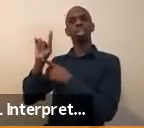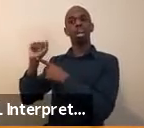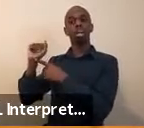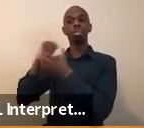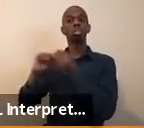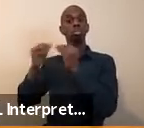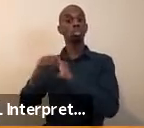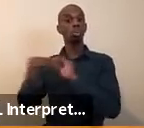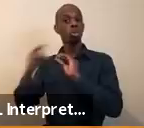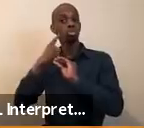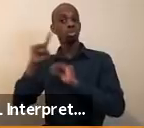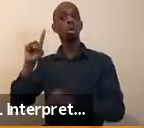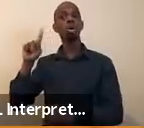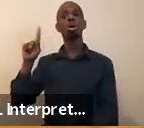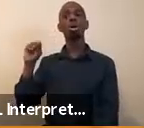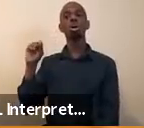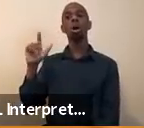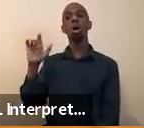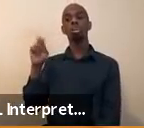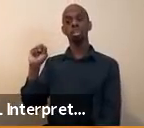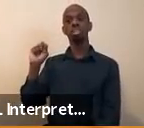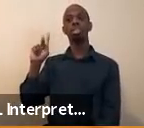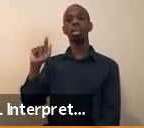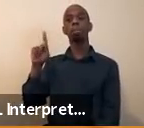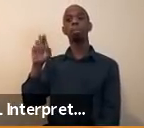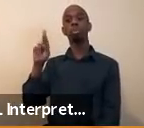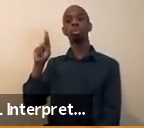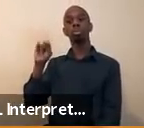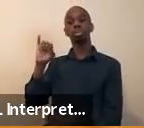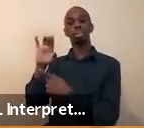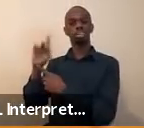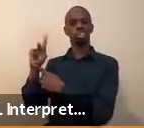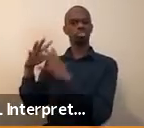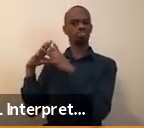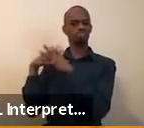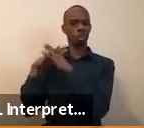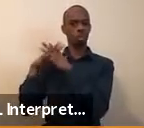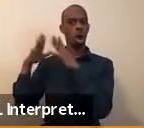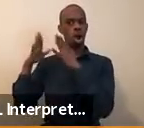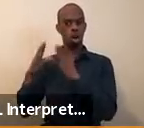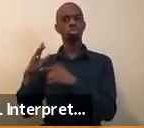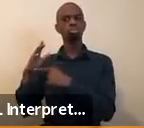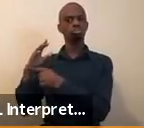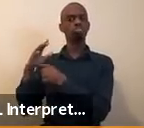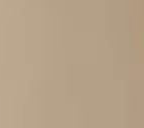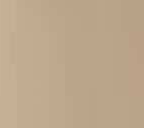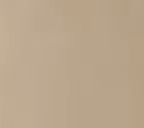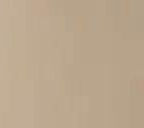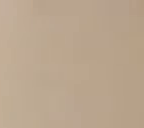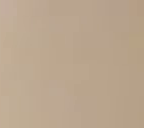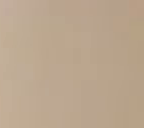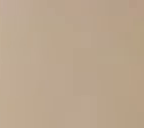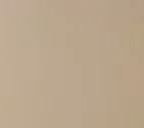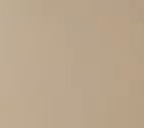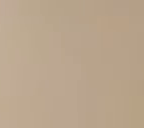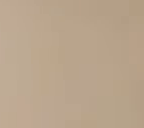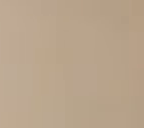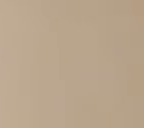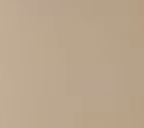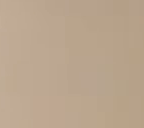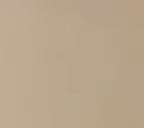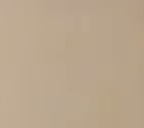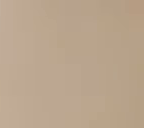for the People series. Again, thank you so much, Tamara, for joining us tonight, and all of you who are with us online. Over to you, Tamara.